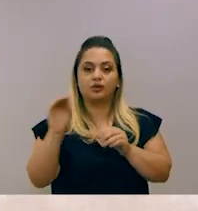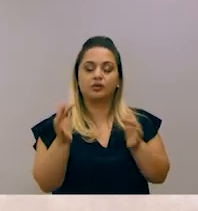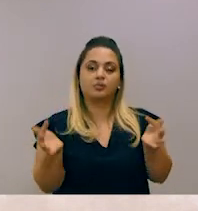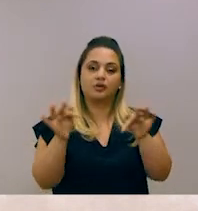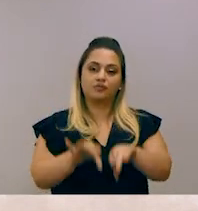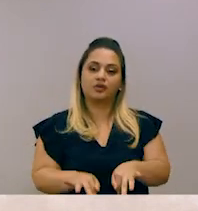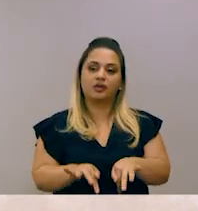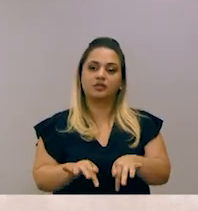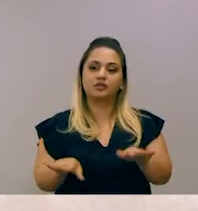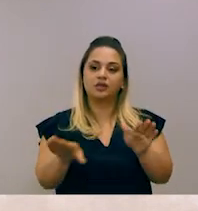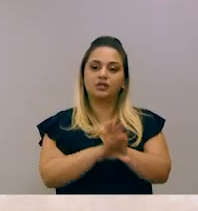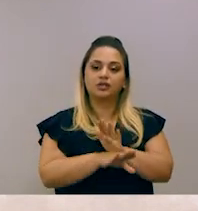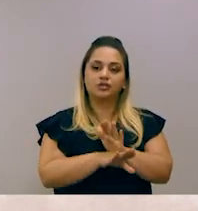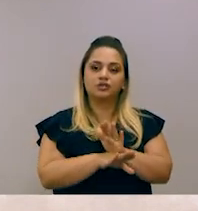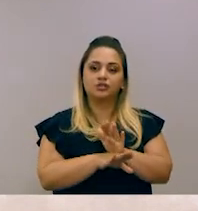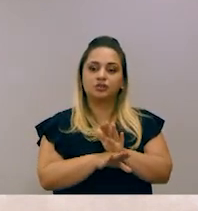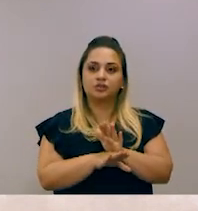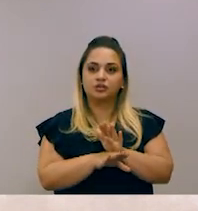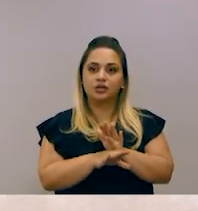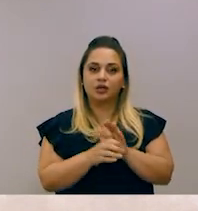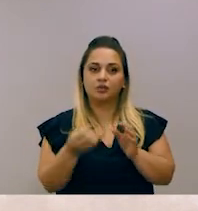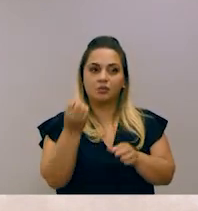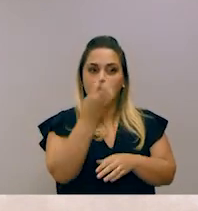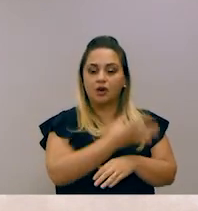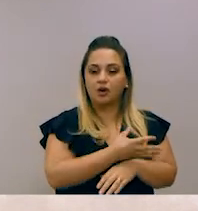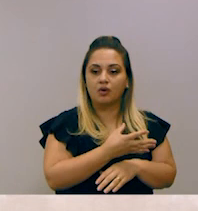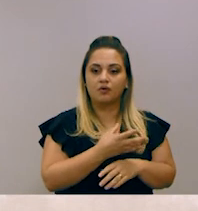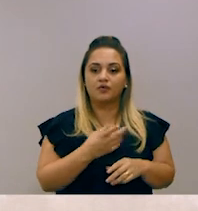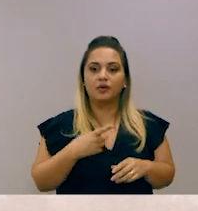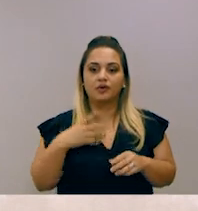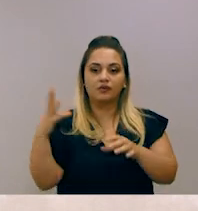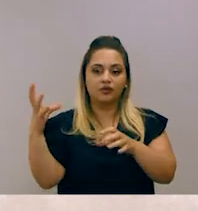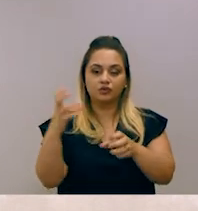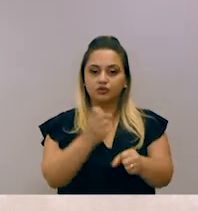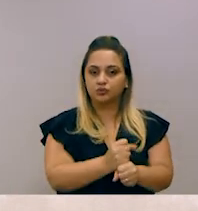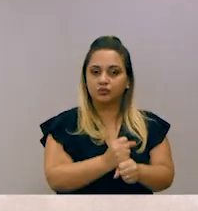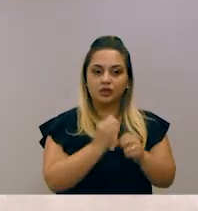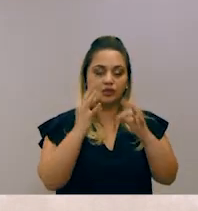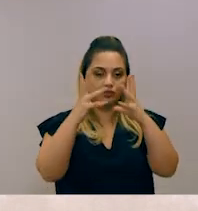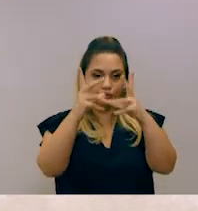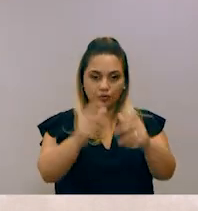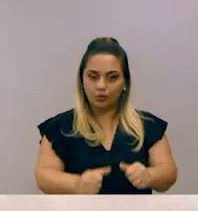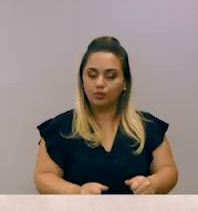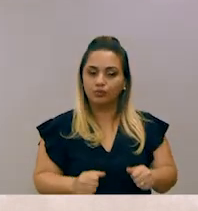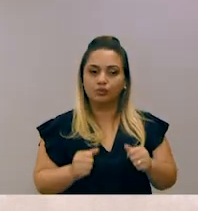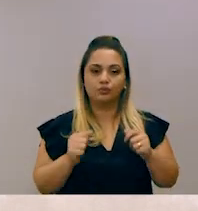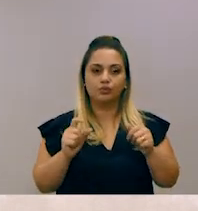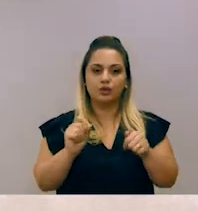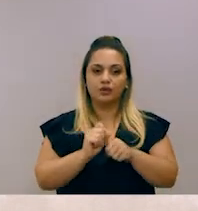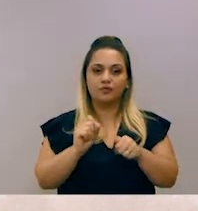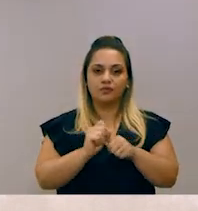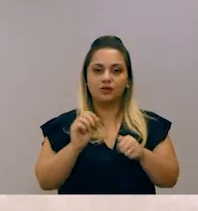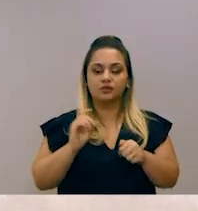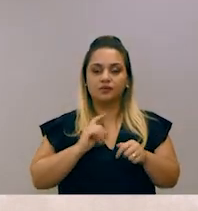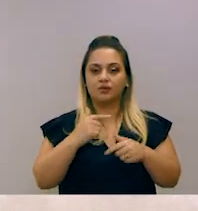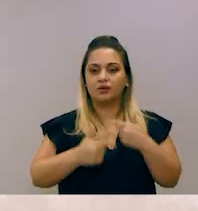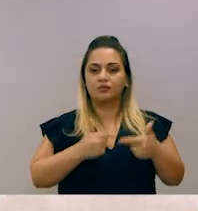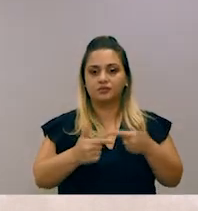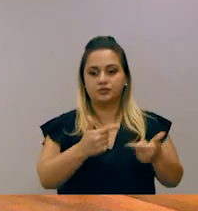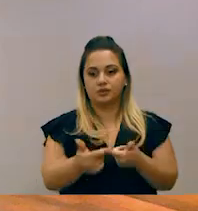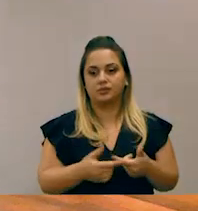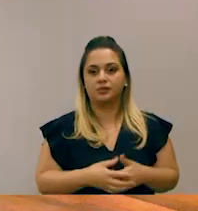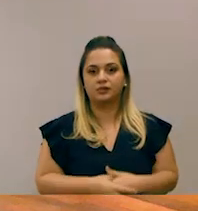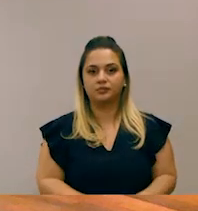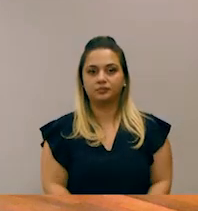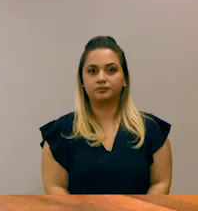parametrized. And to conclude, we are going to create a new petition, and then we're going to collect all of the elements that we're going